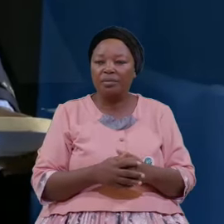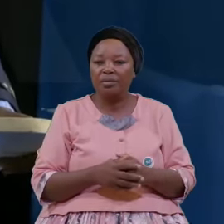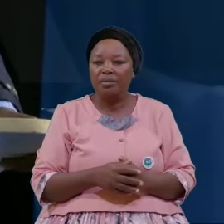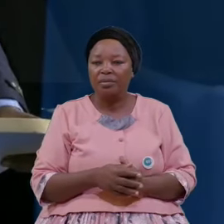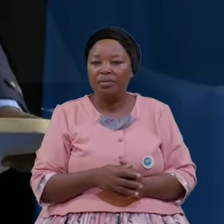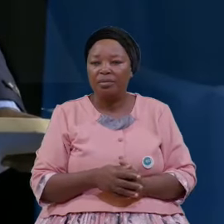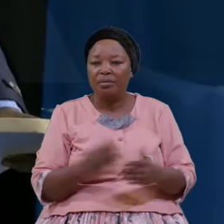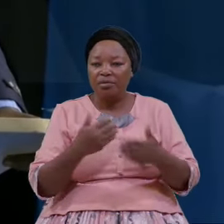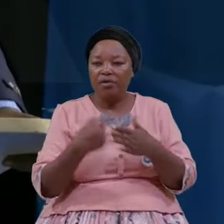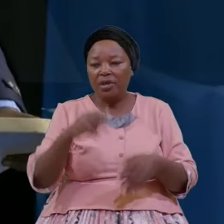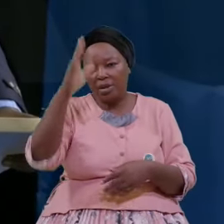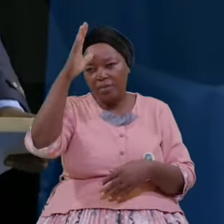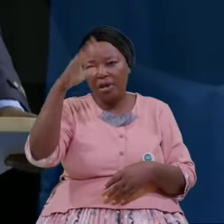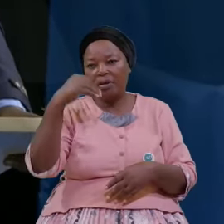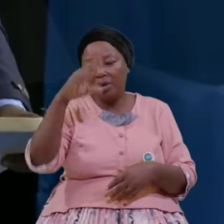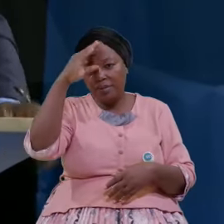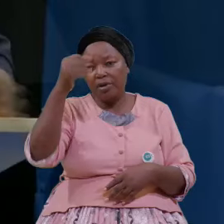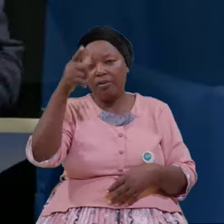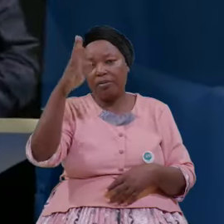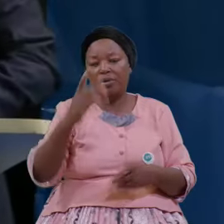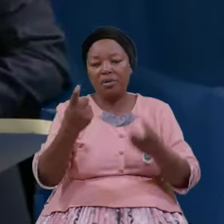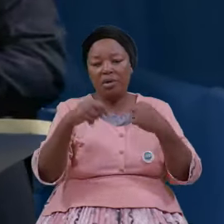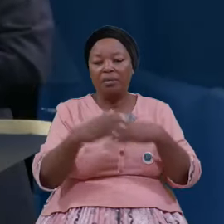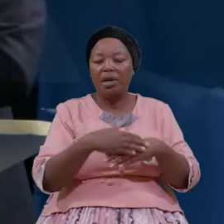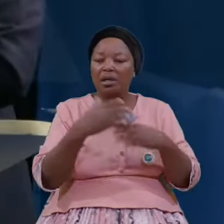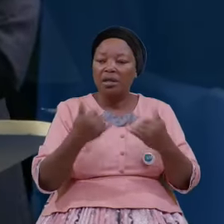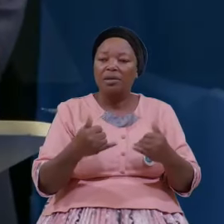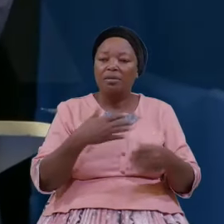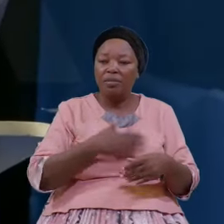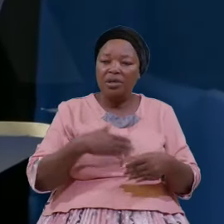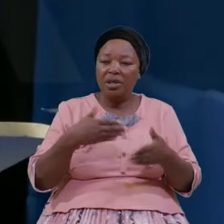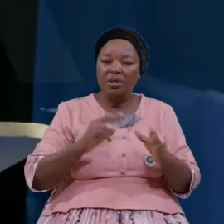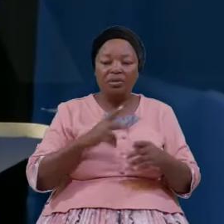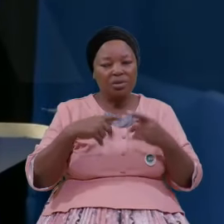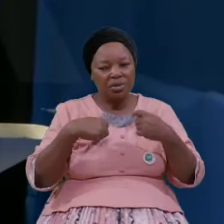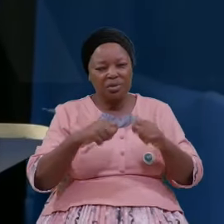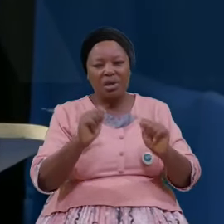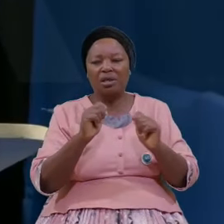comes back, let's still do what we can do.